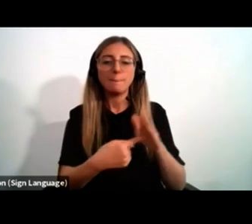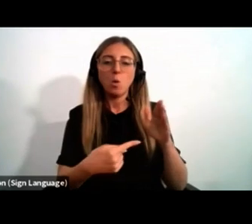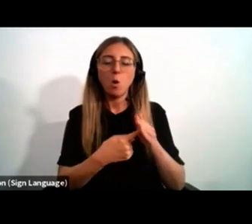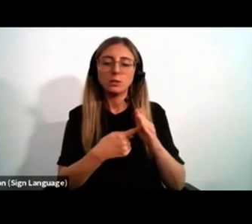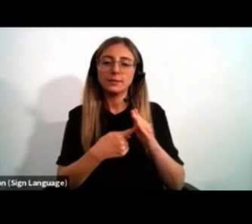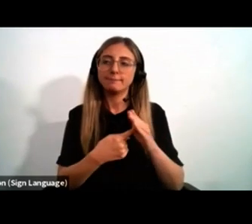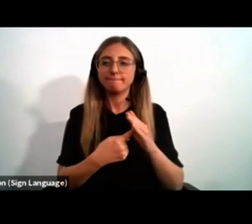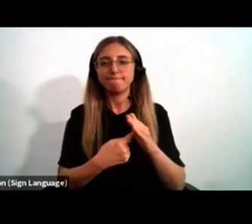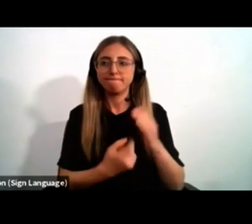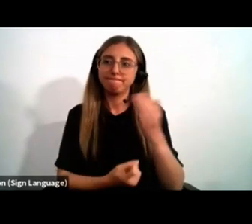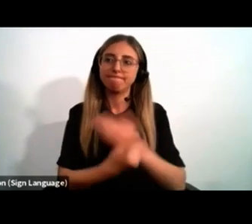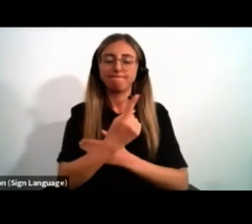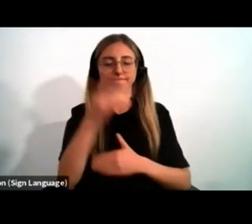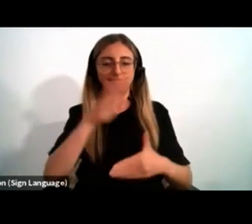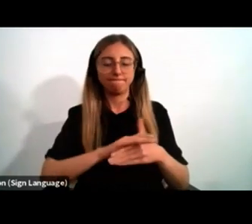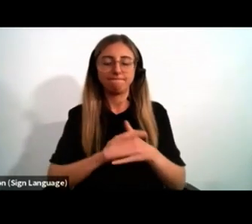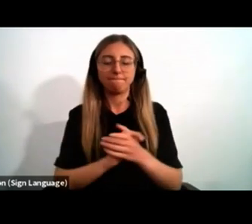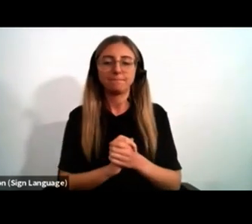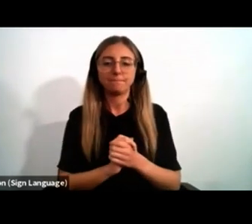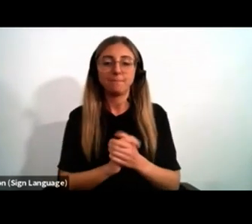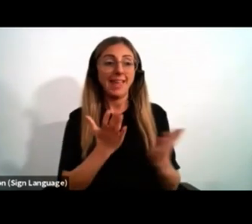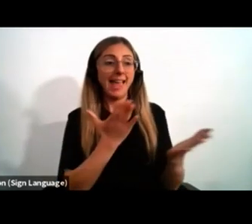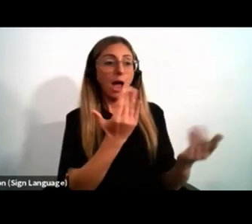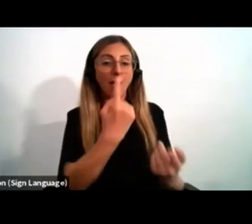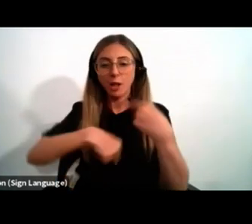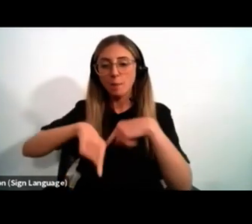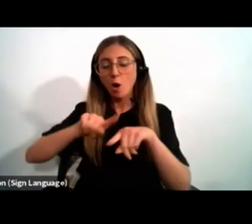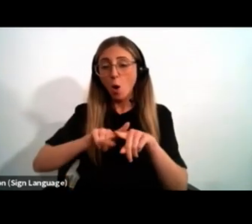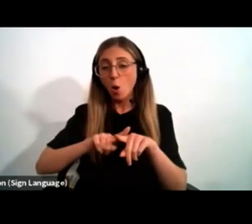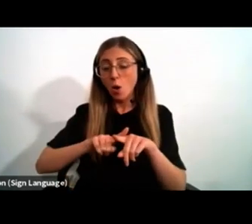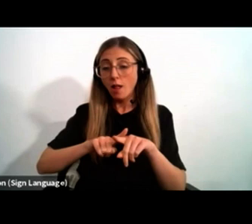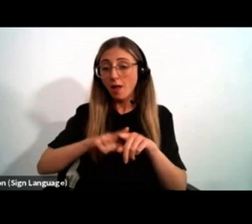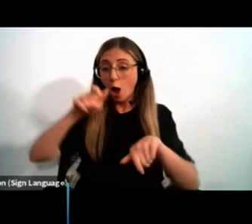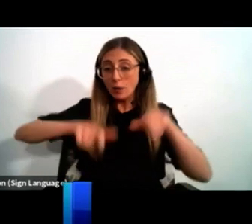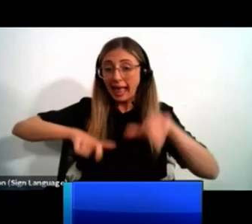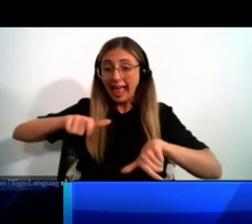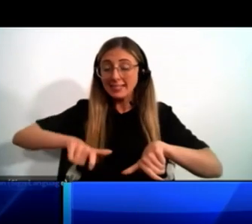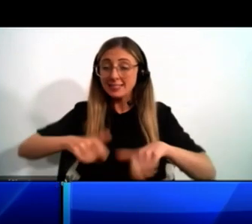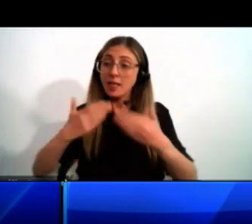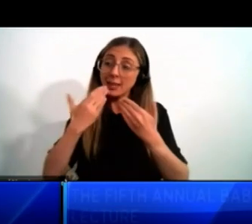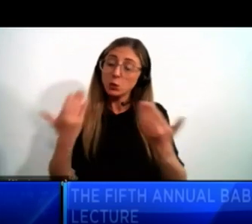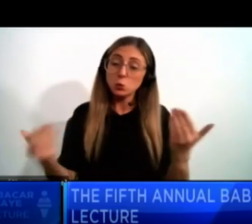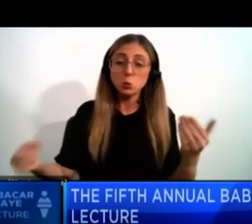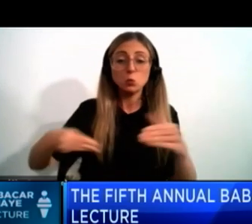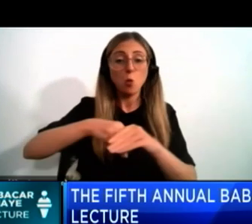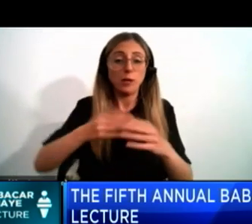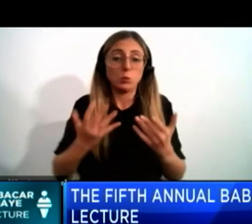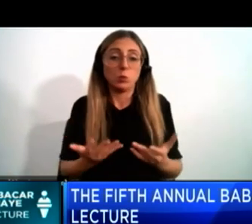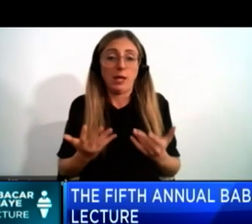legacy. I welcome all our distinguished guests for finding the time to join us virtually once